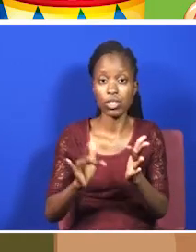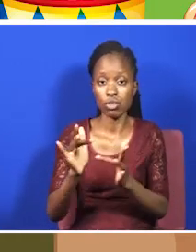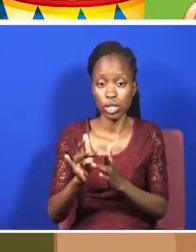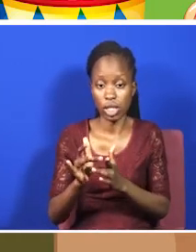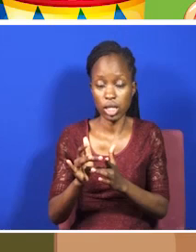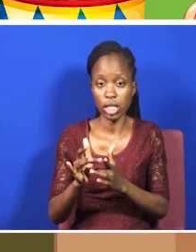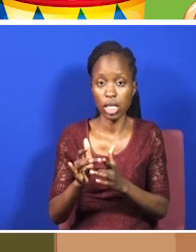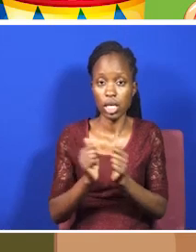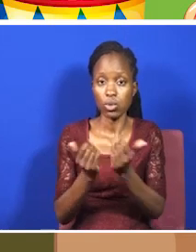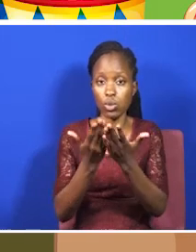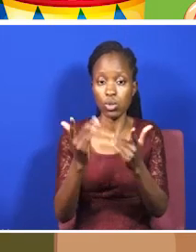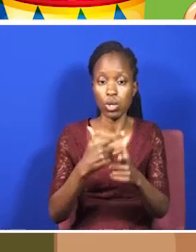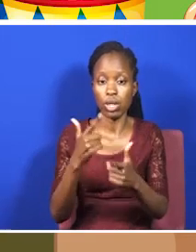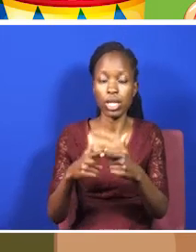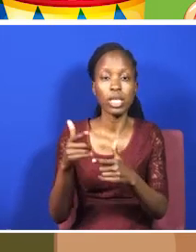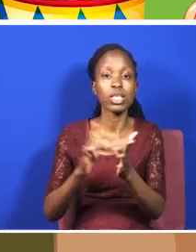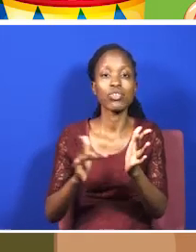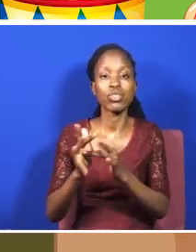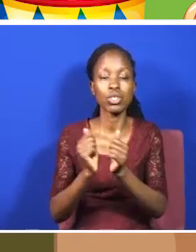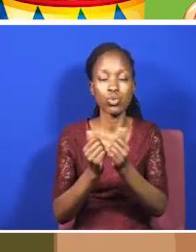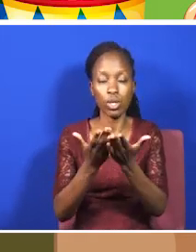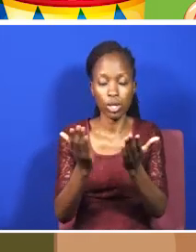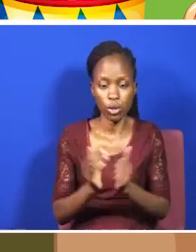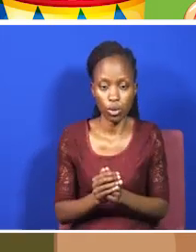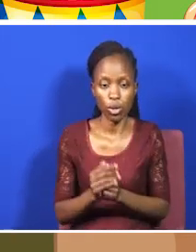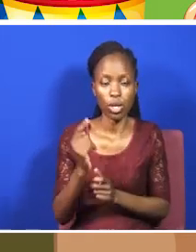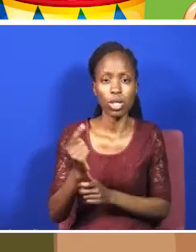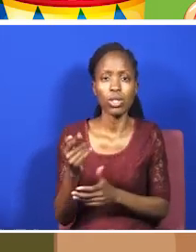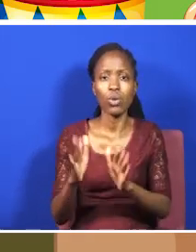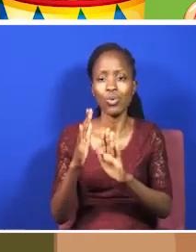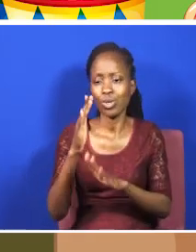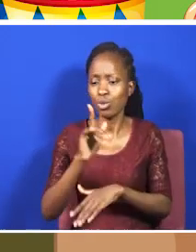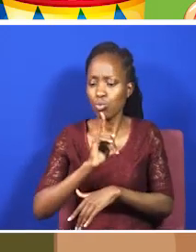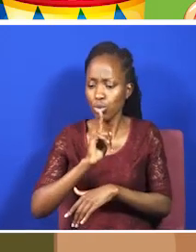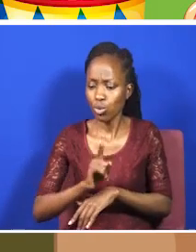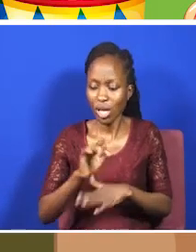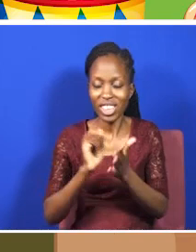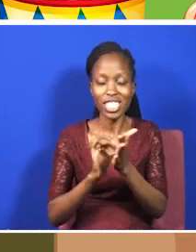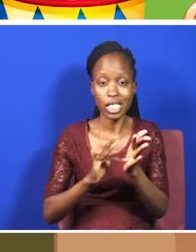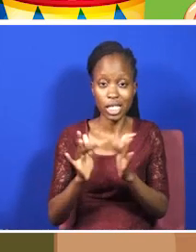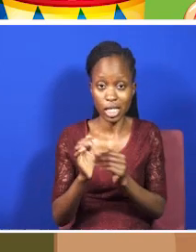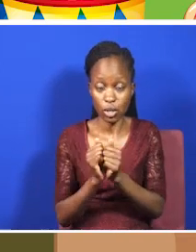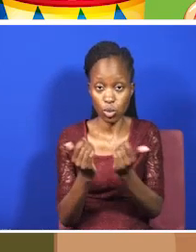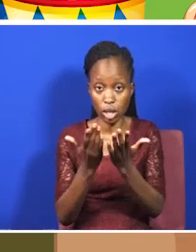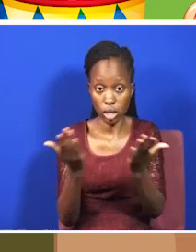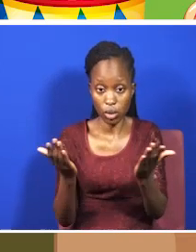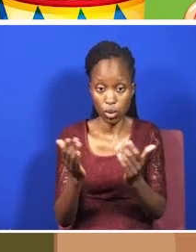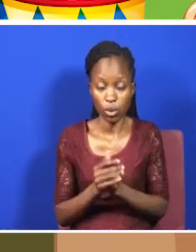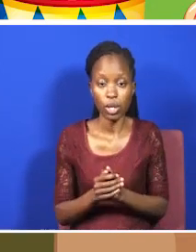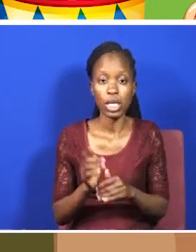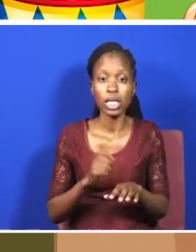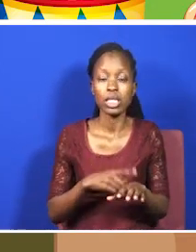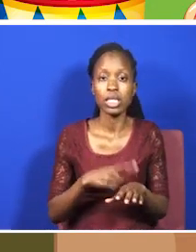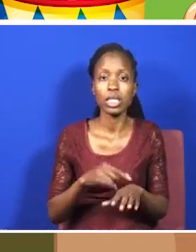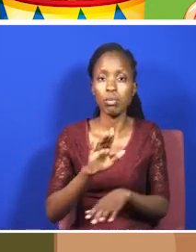us. If you believe that Jesus is present, then he is present with you. The only way to know